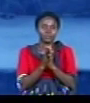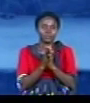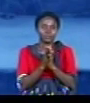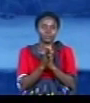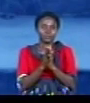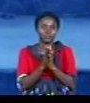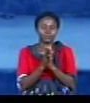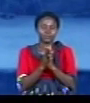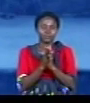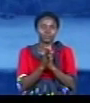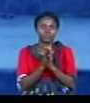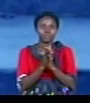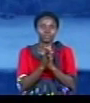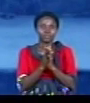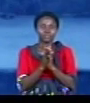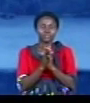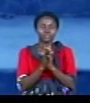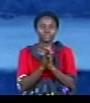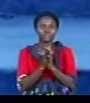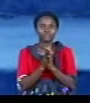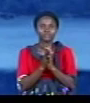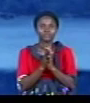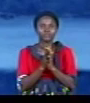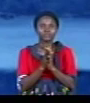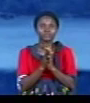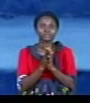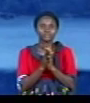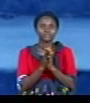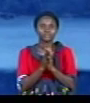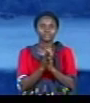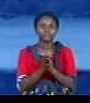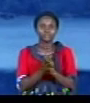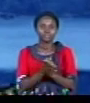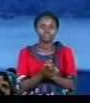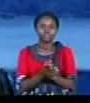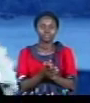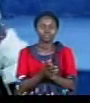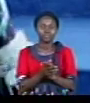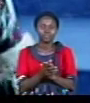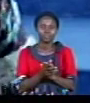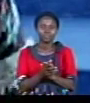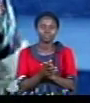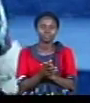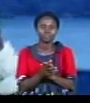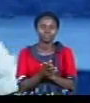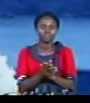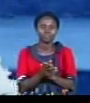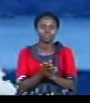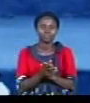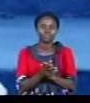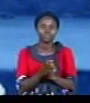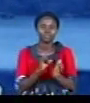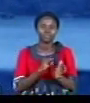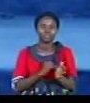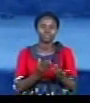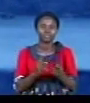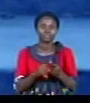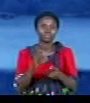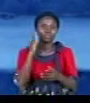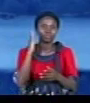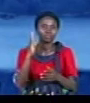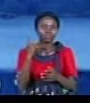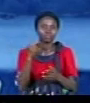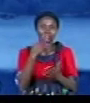local government, in Rumuji district, Nigeria. I want to testify the goodness of God in